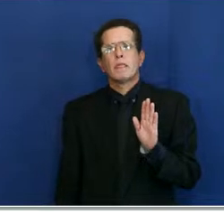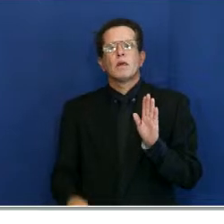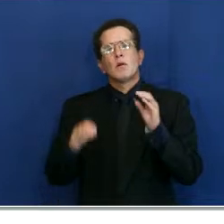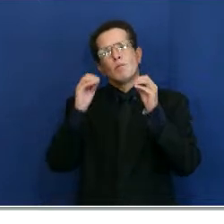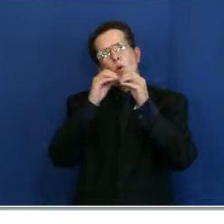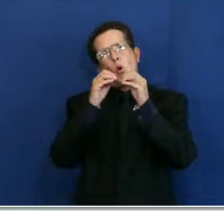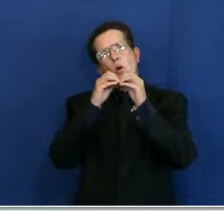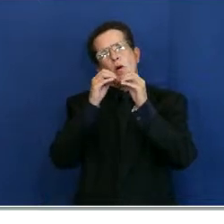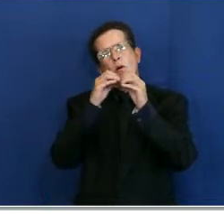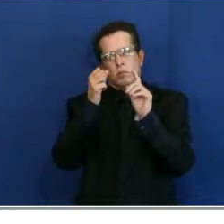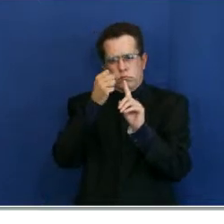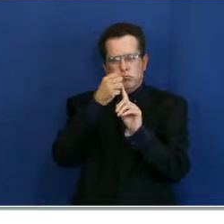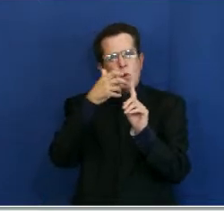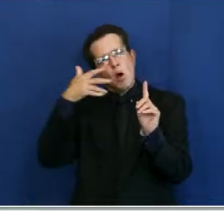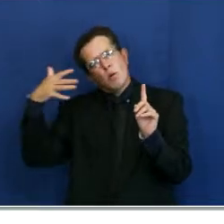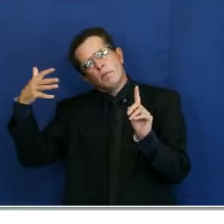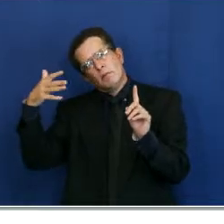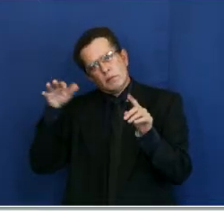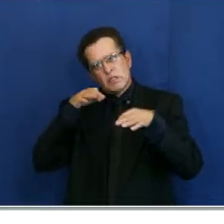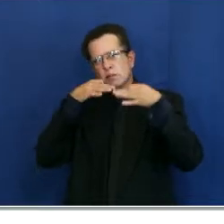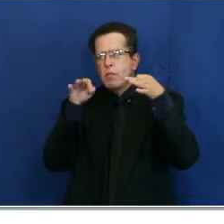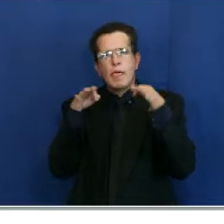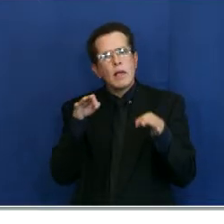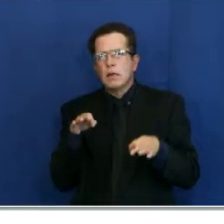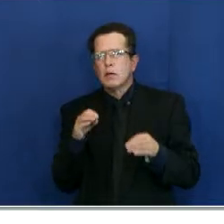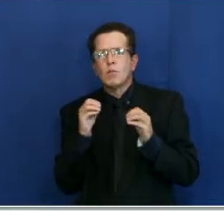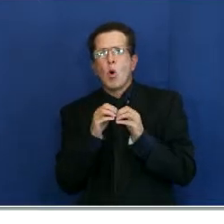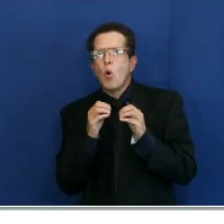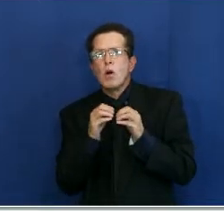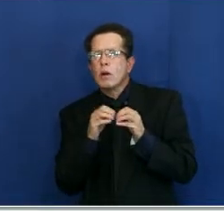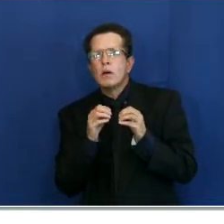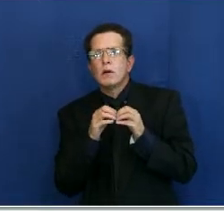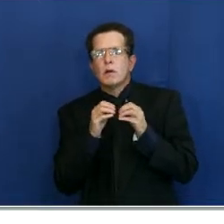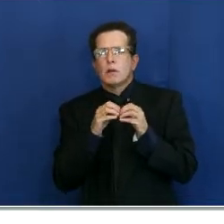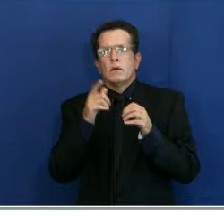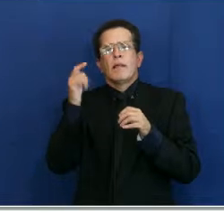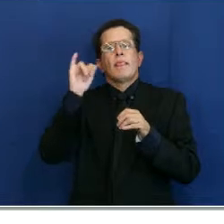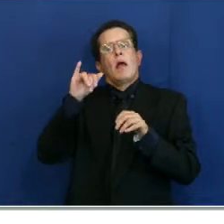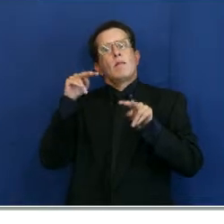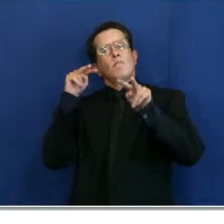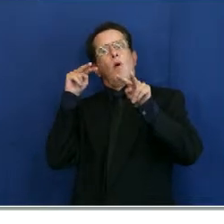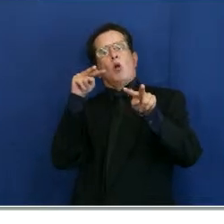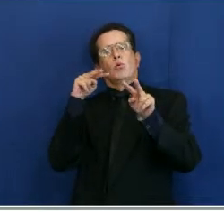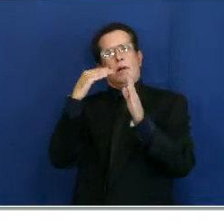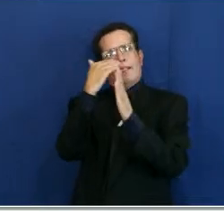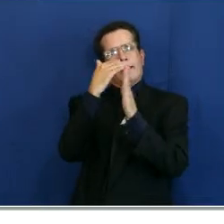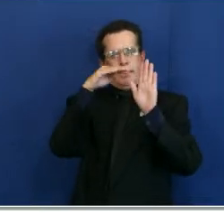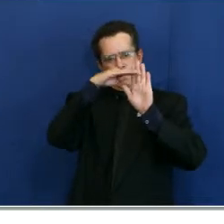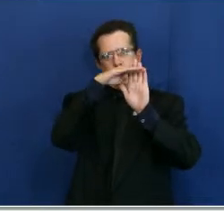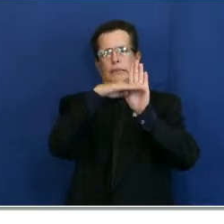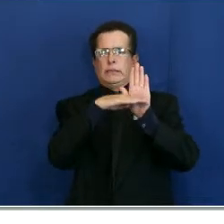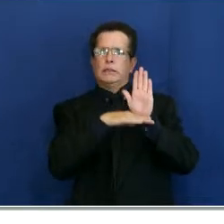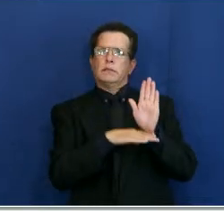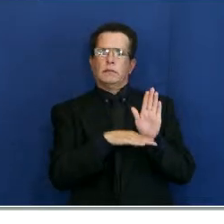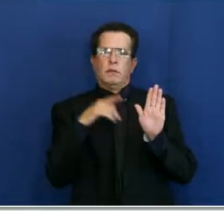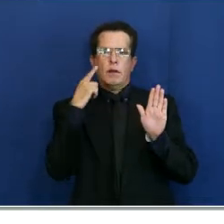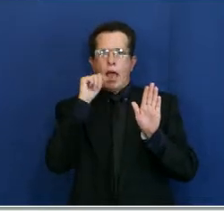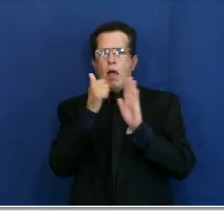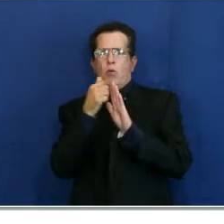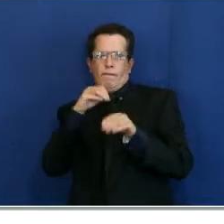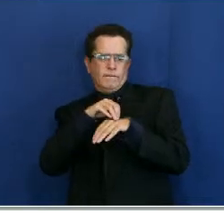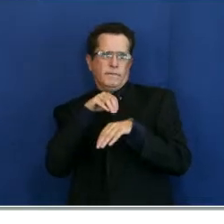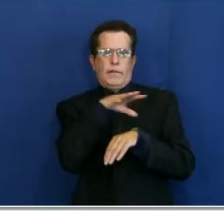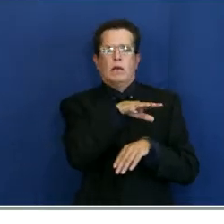further expand on what Supervisor Fletcher talked about with the monitoring list and how that impacts our